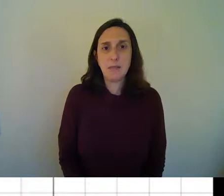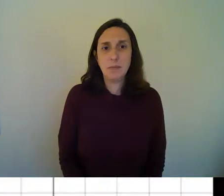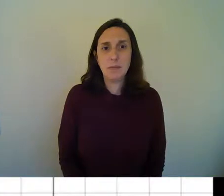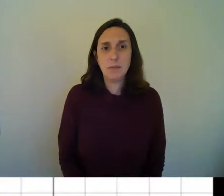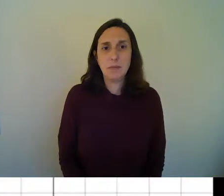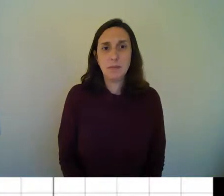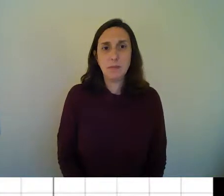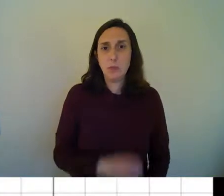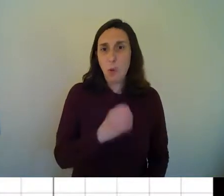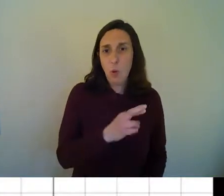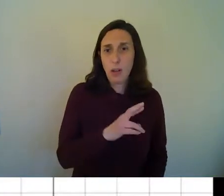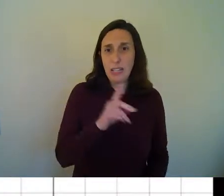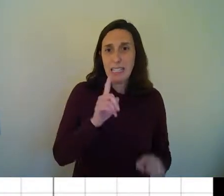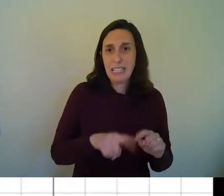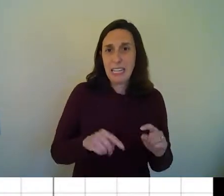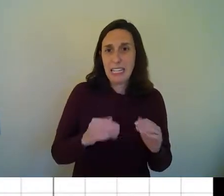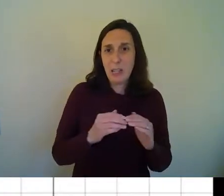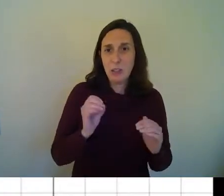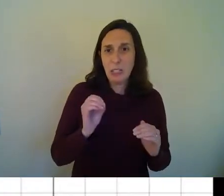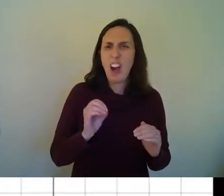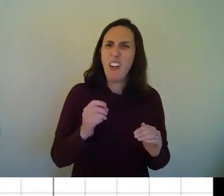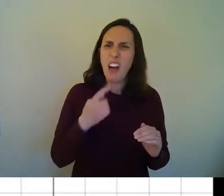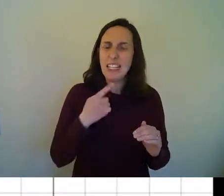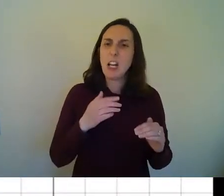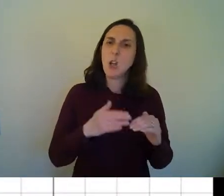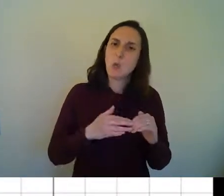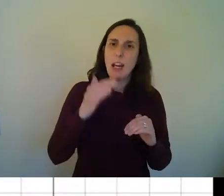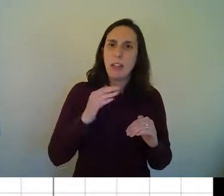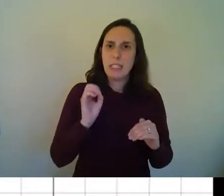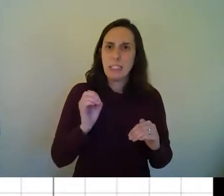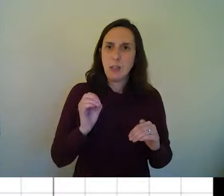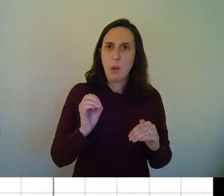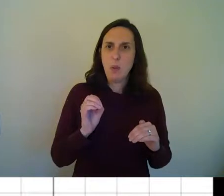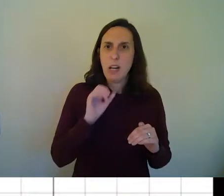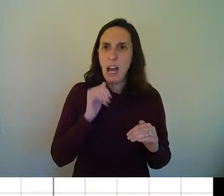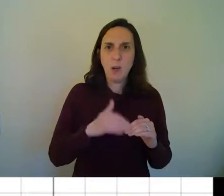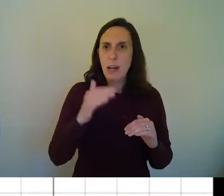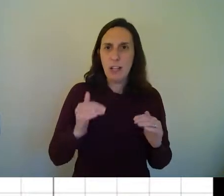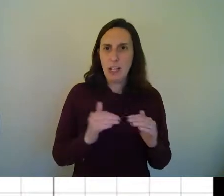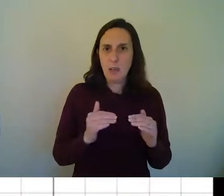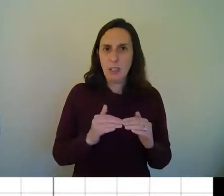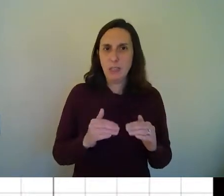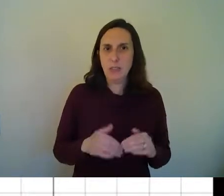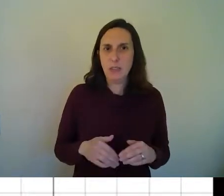it can't equal 0. Oh, I'm sorry, greater than 0, not greater than or equal to. Said the one thing. Words!